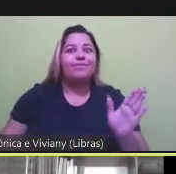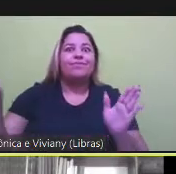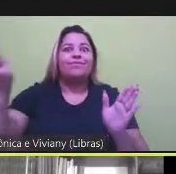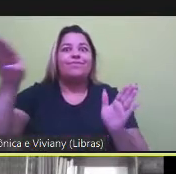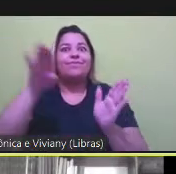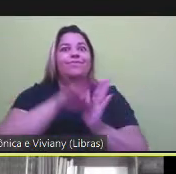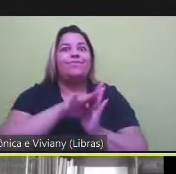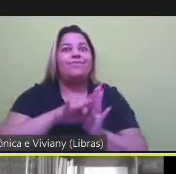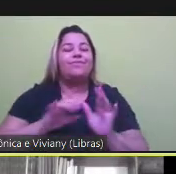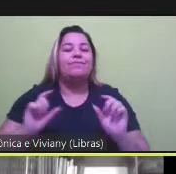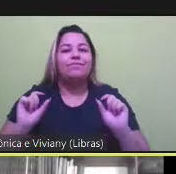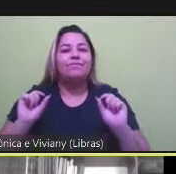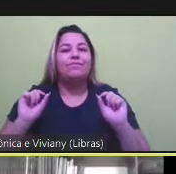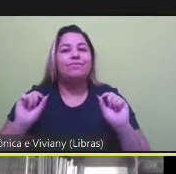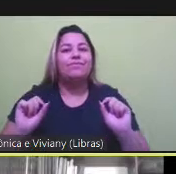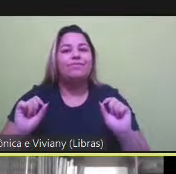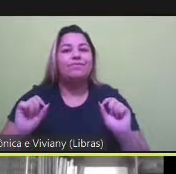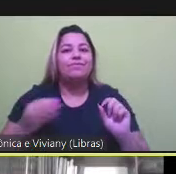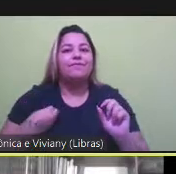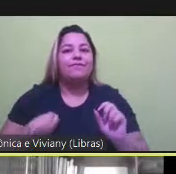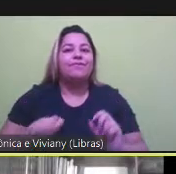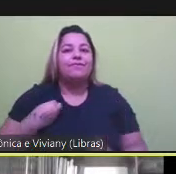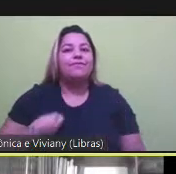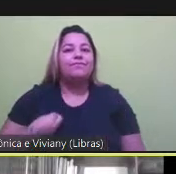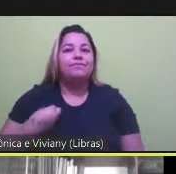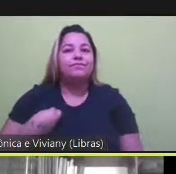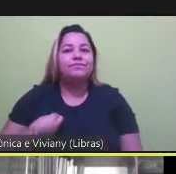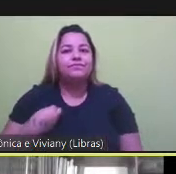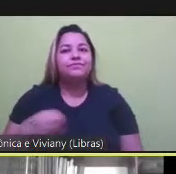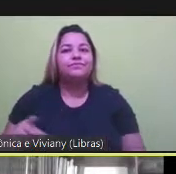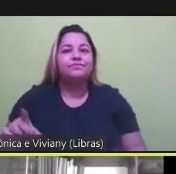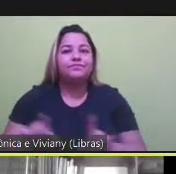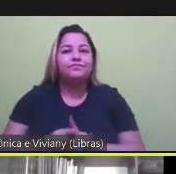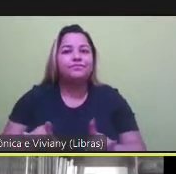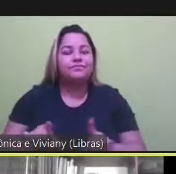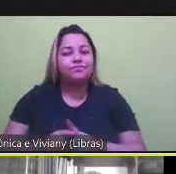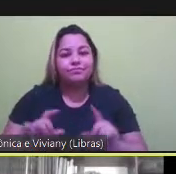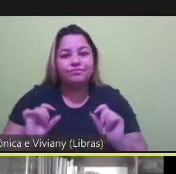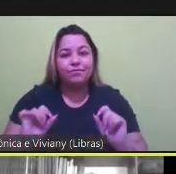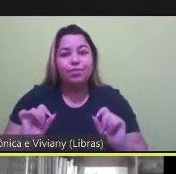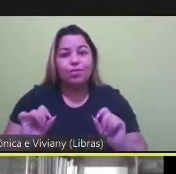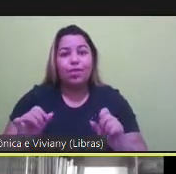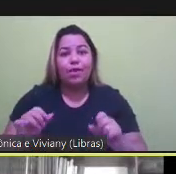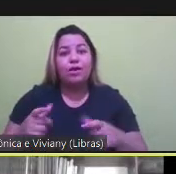them, the places where they live and the places where they are.